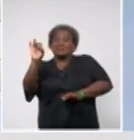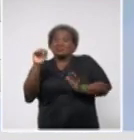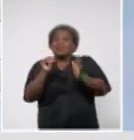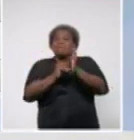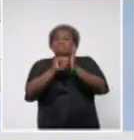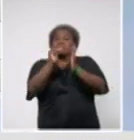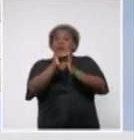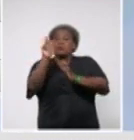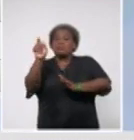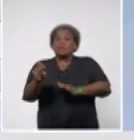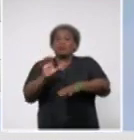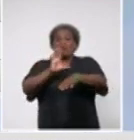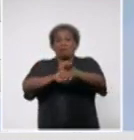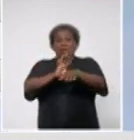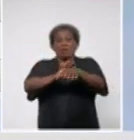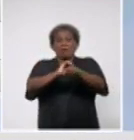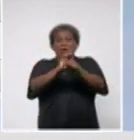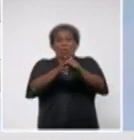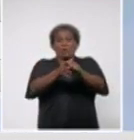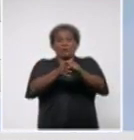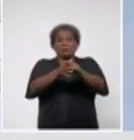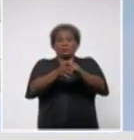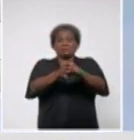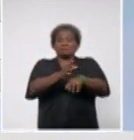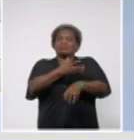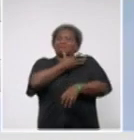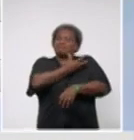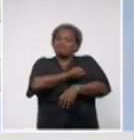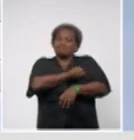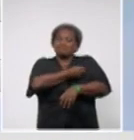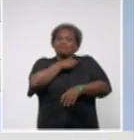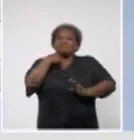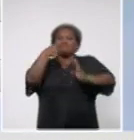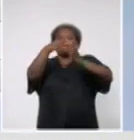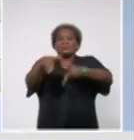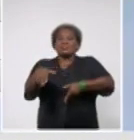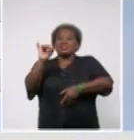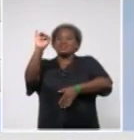6,876 people died of the virus, for a total of